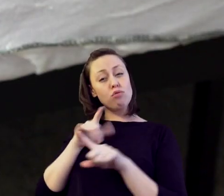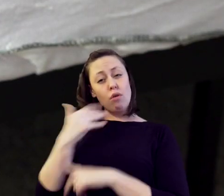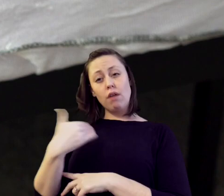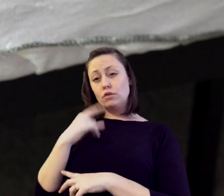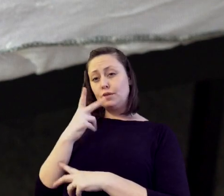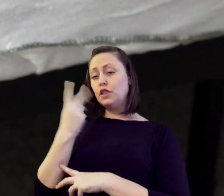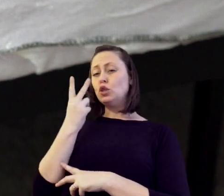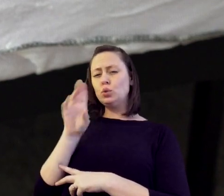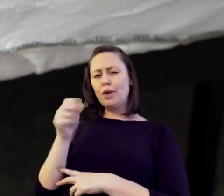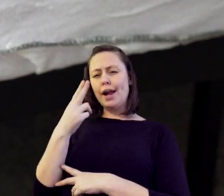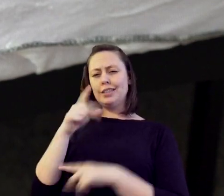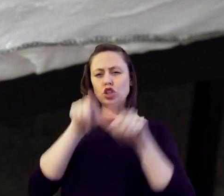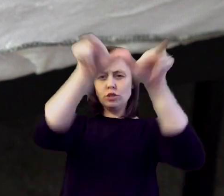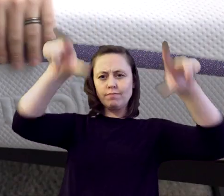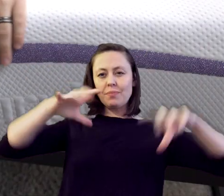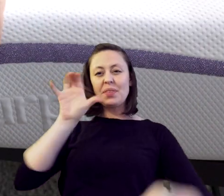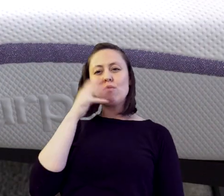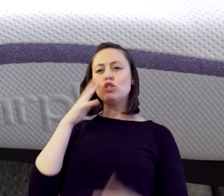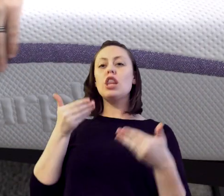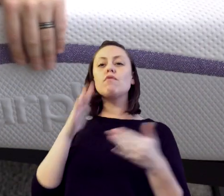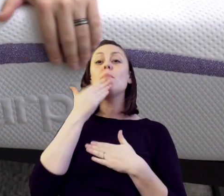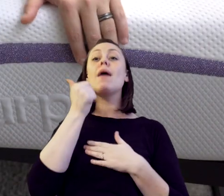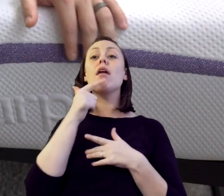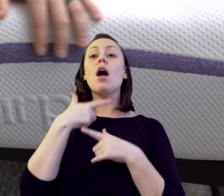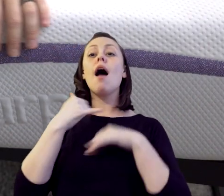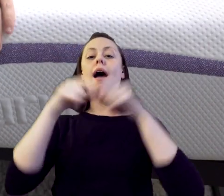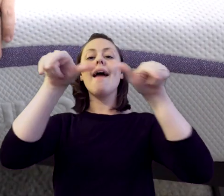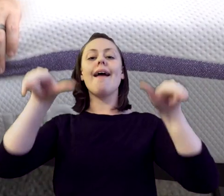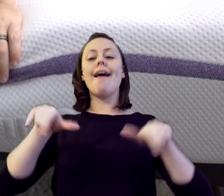thick, that's going to allow for better edge support.